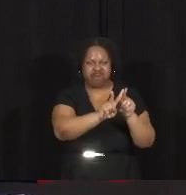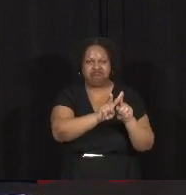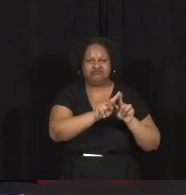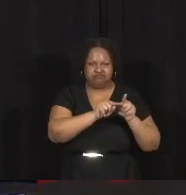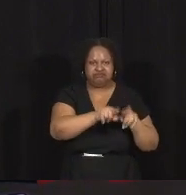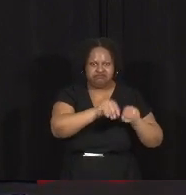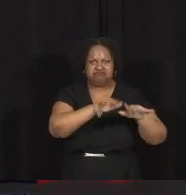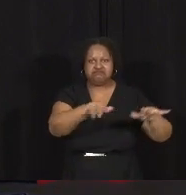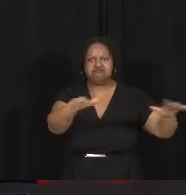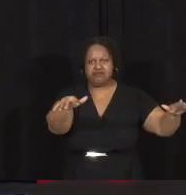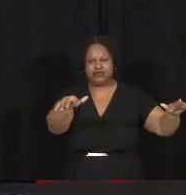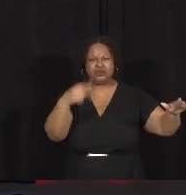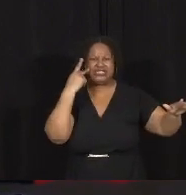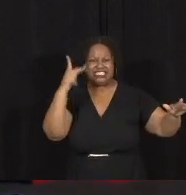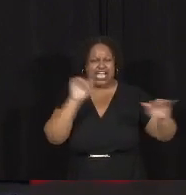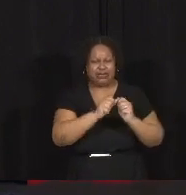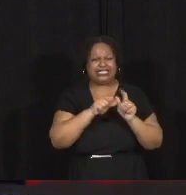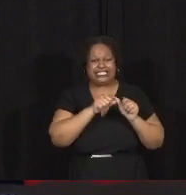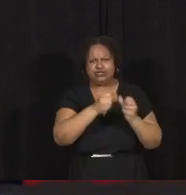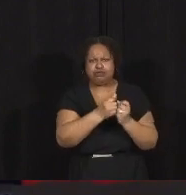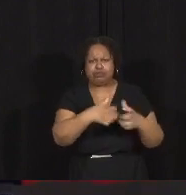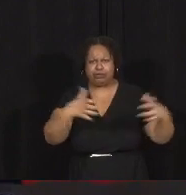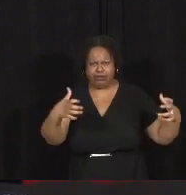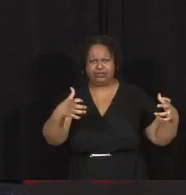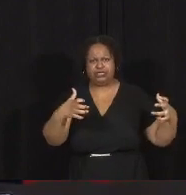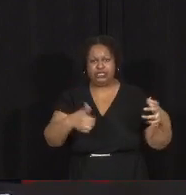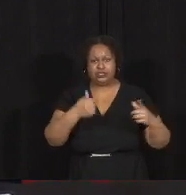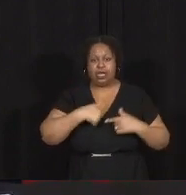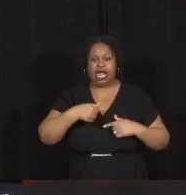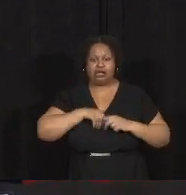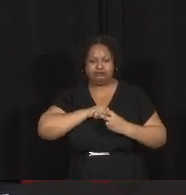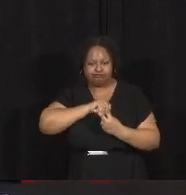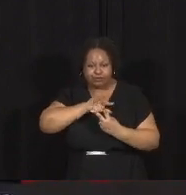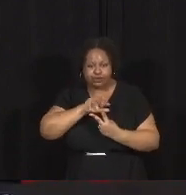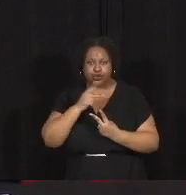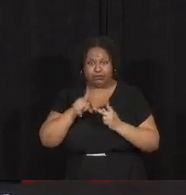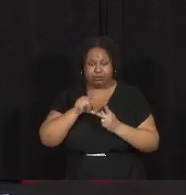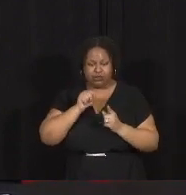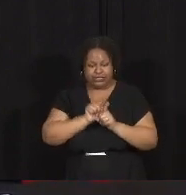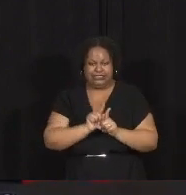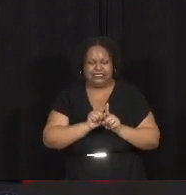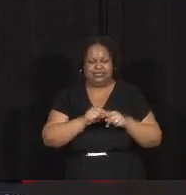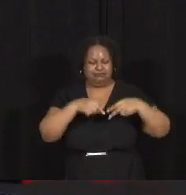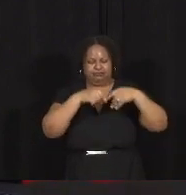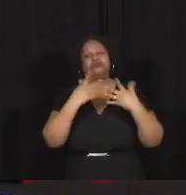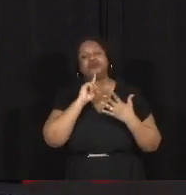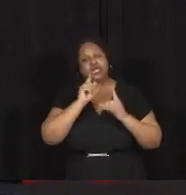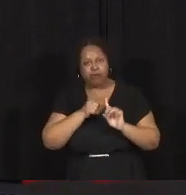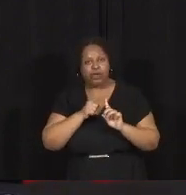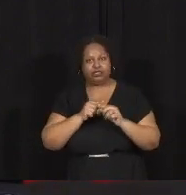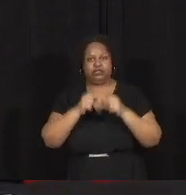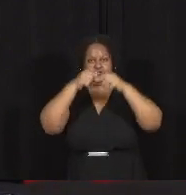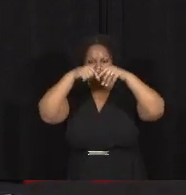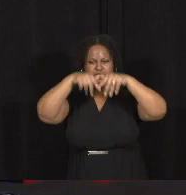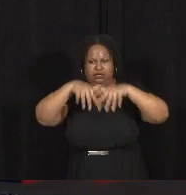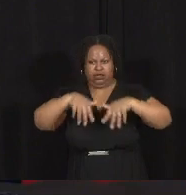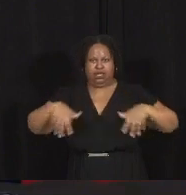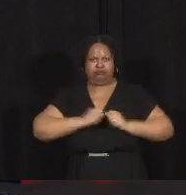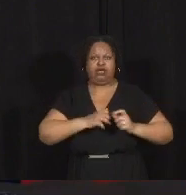continues to grow at pace. If, on the other hand, my 2 colleagues both had